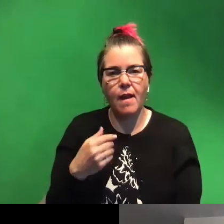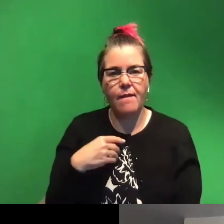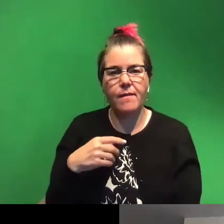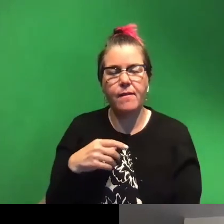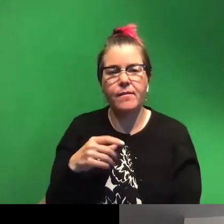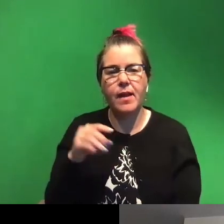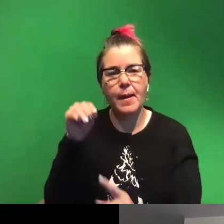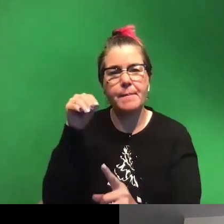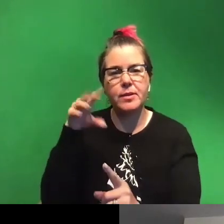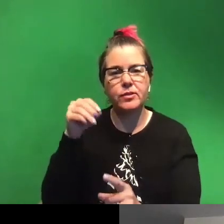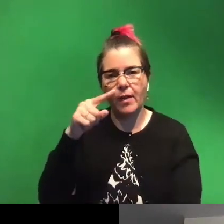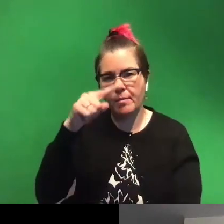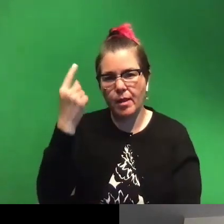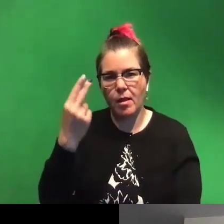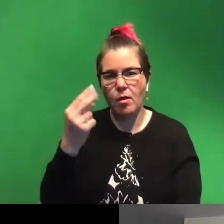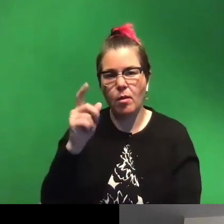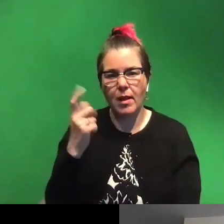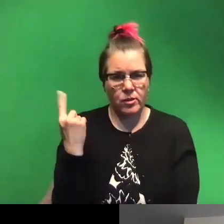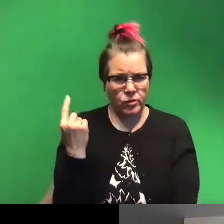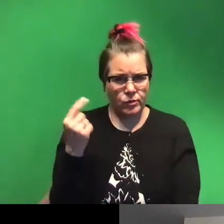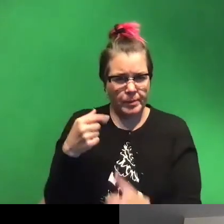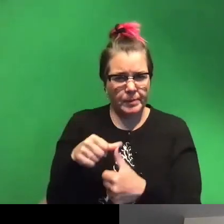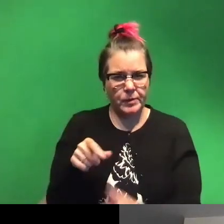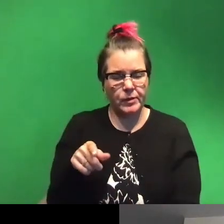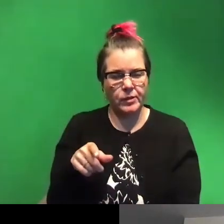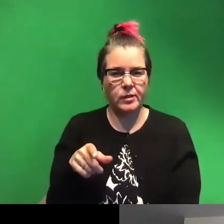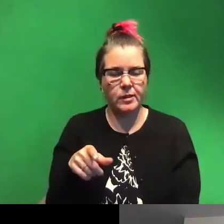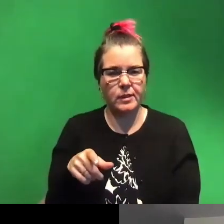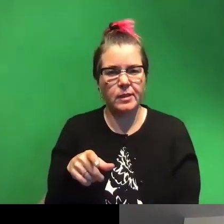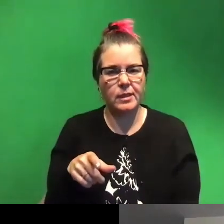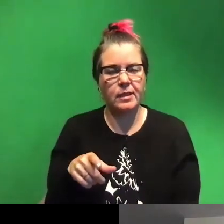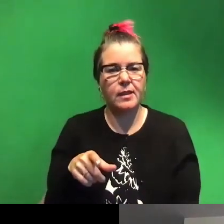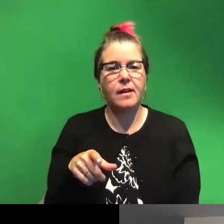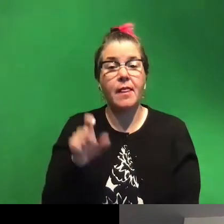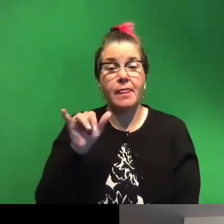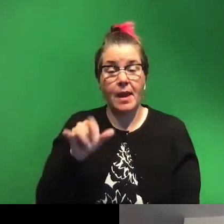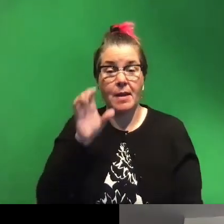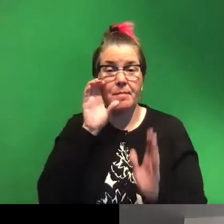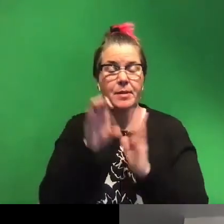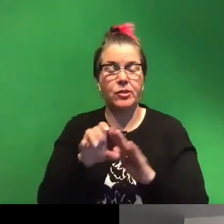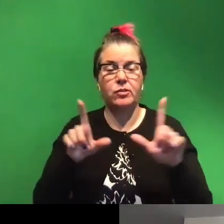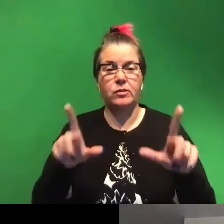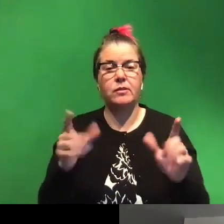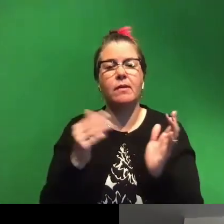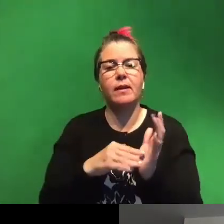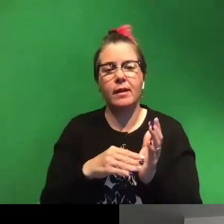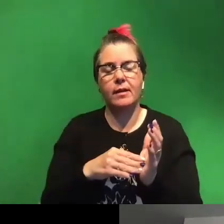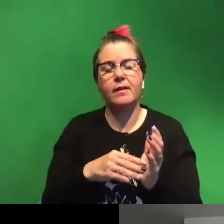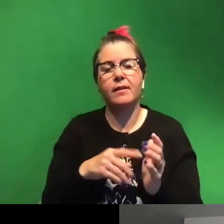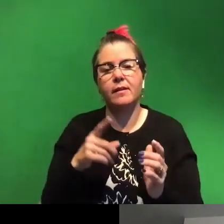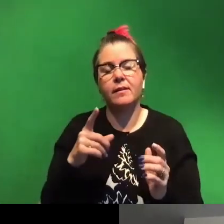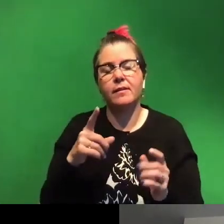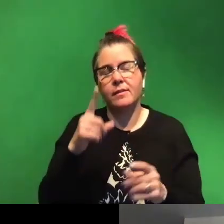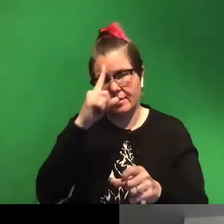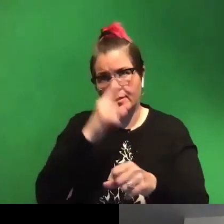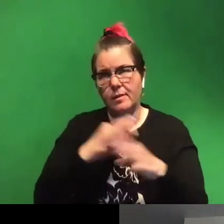a black hole last year, and that picture. So again, if we start like from the